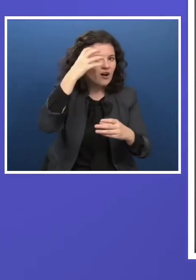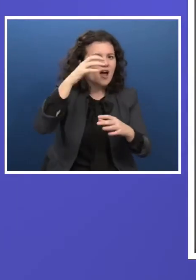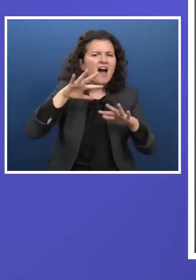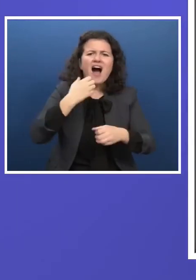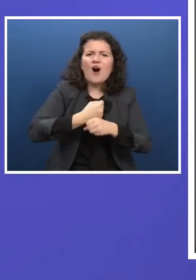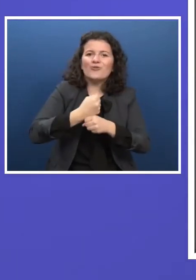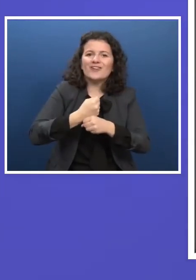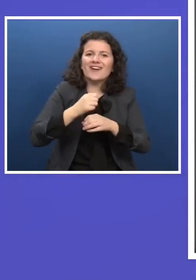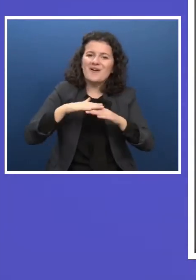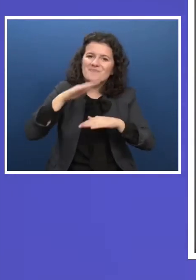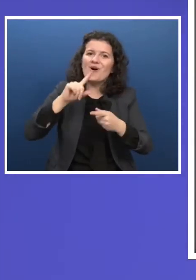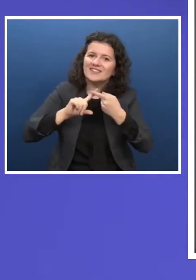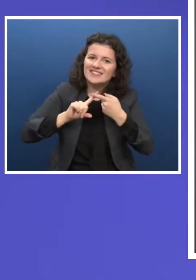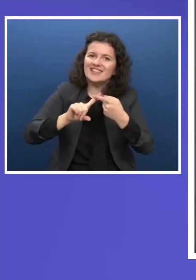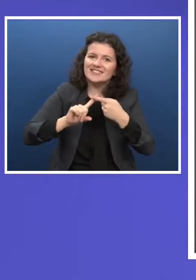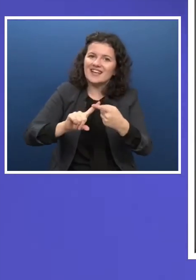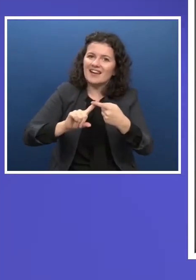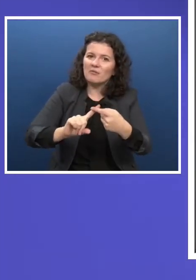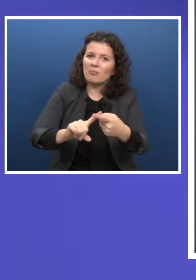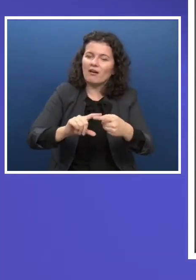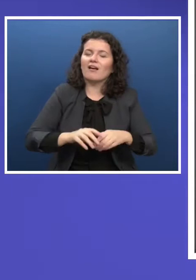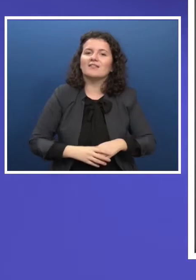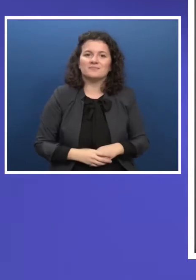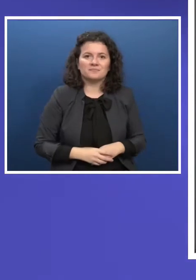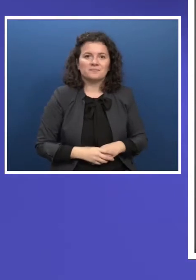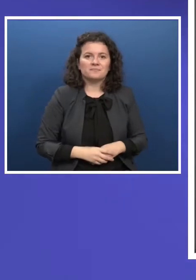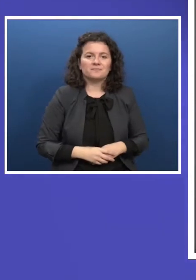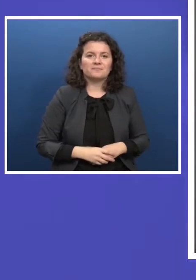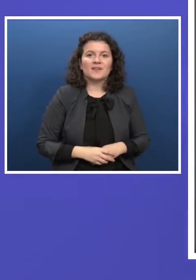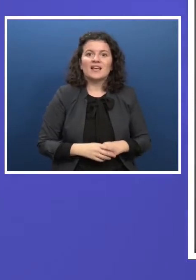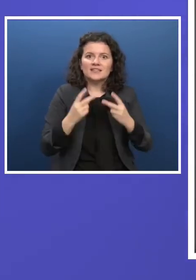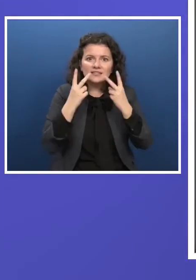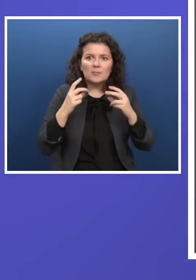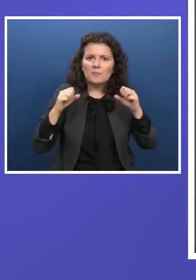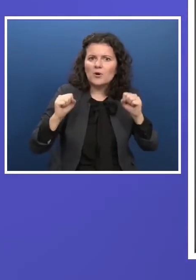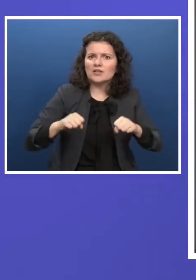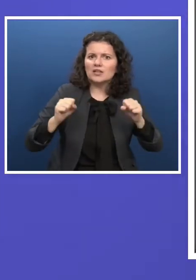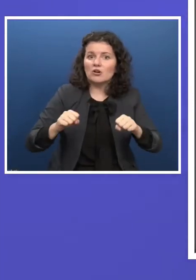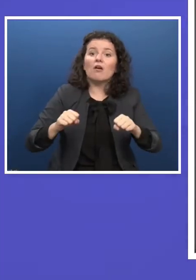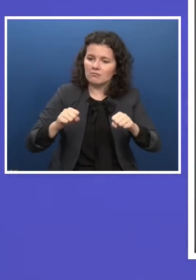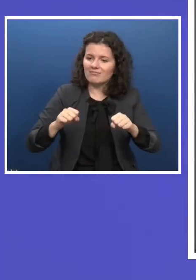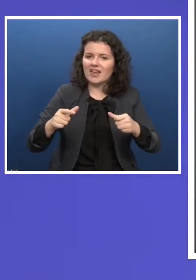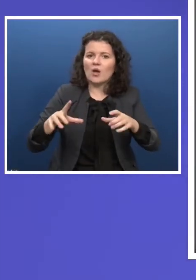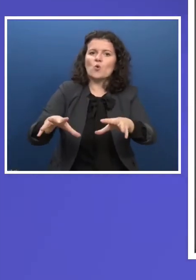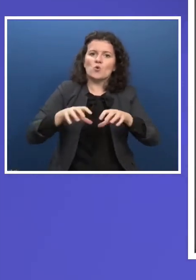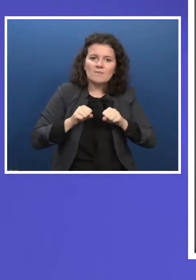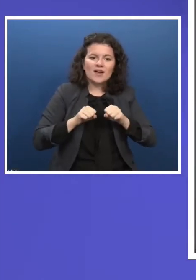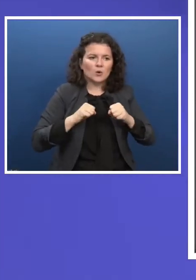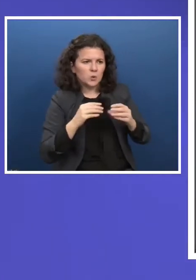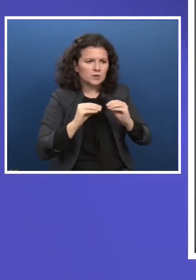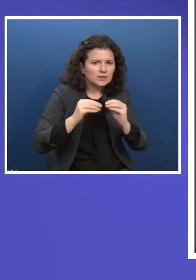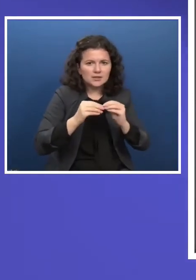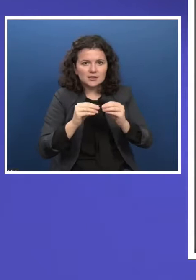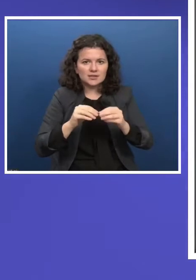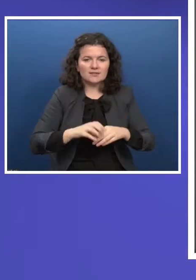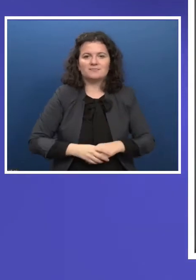potential in use. And Finland was quite a poor country